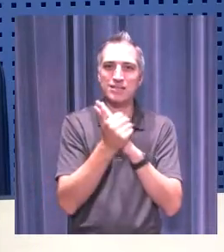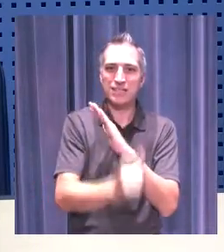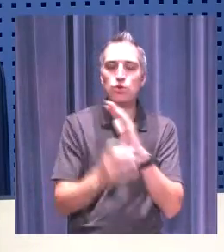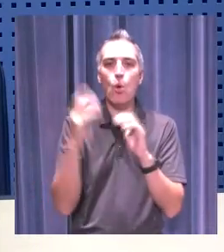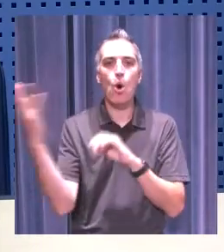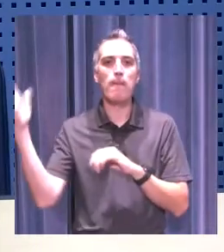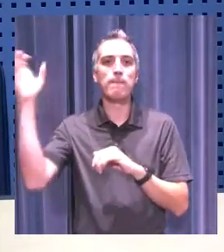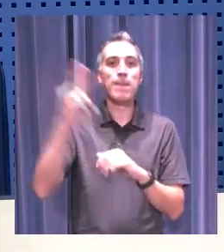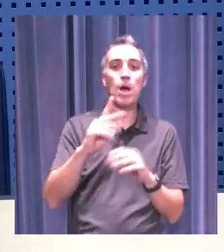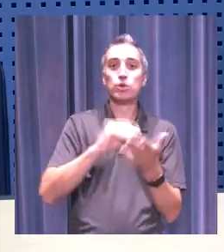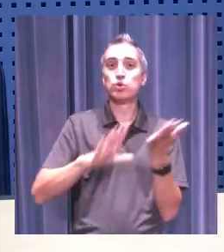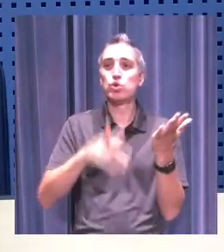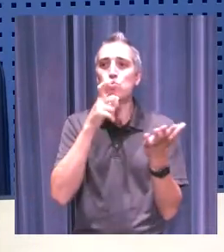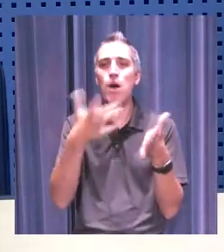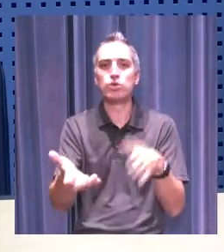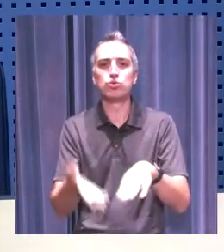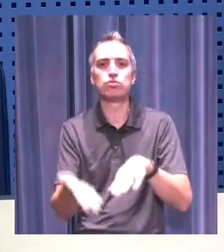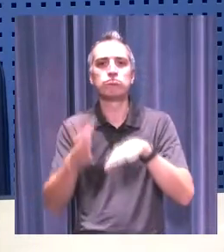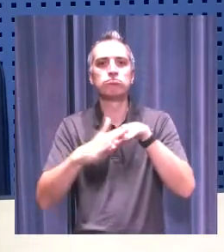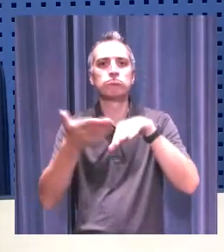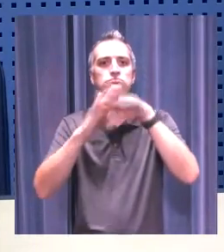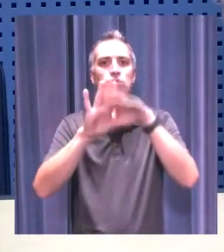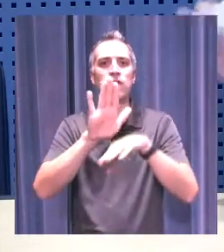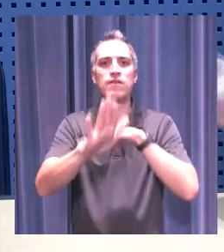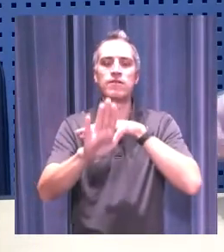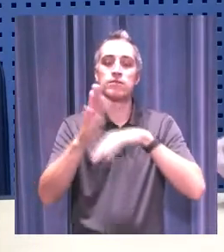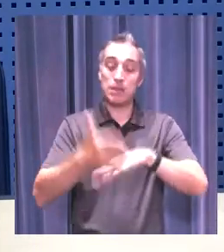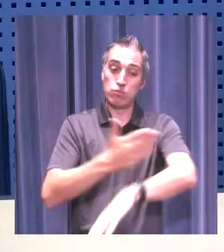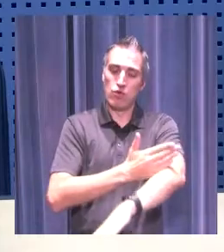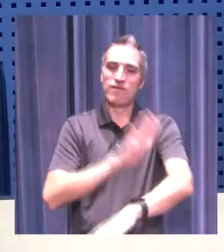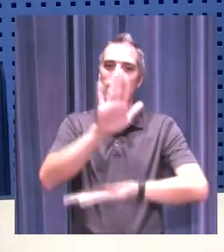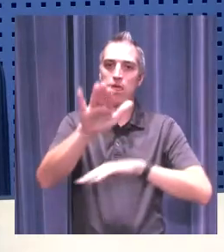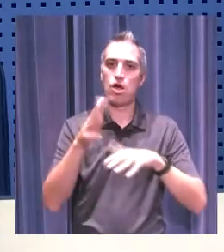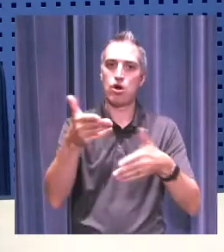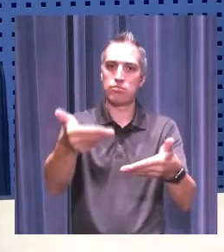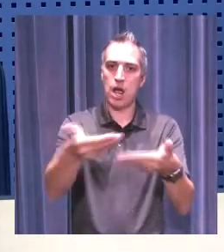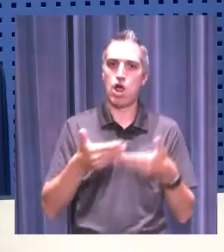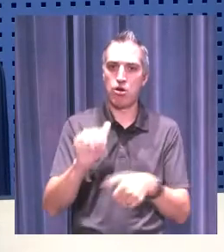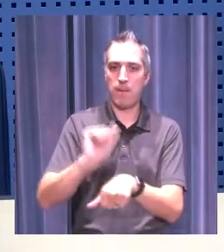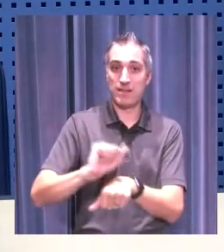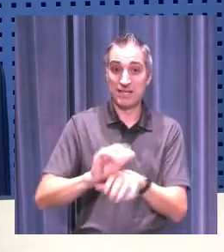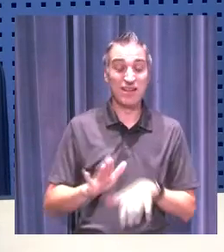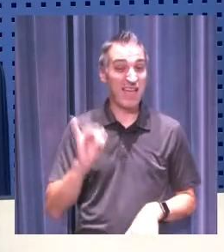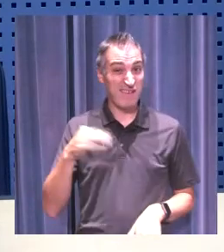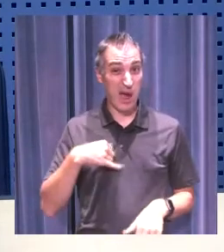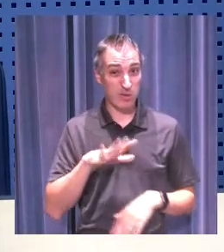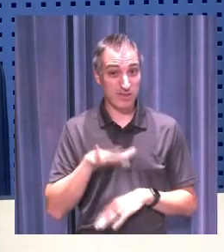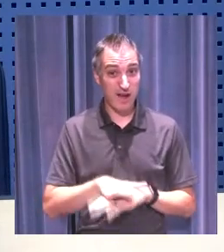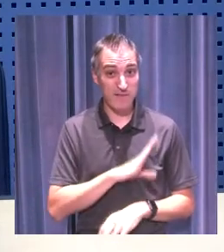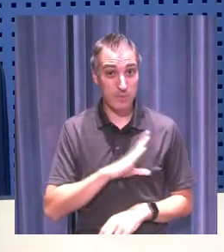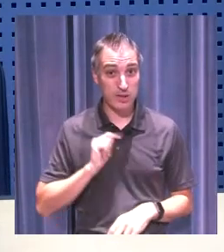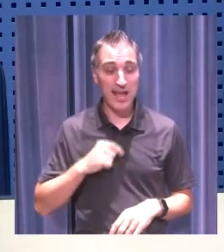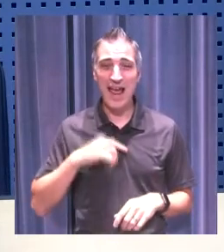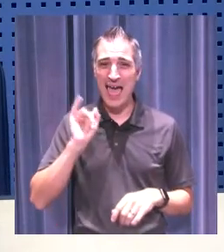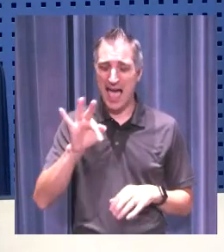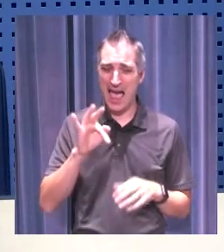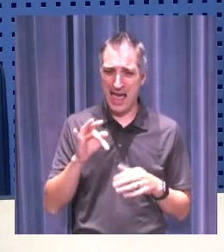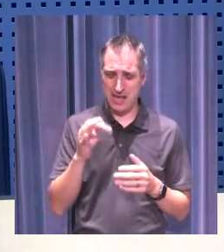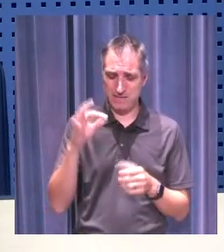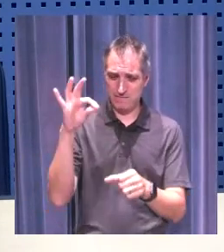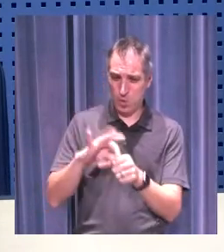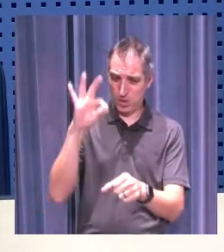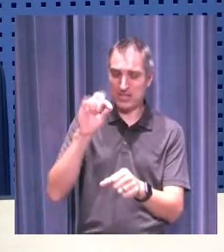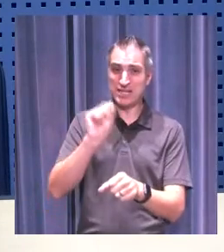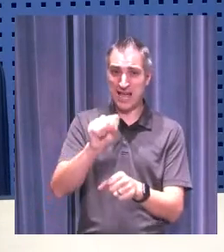degree or improving their employability. If I was on this executive board and I voted to carry out this very bad decision